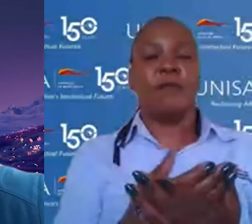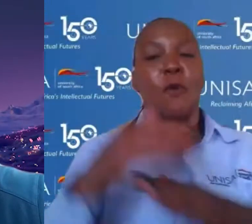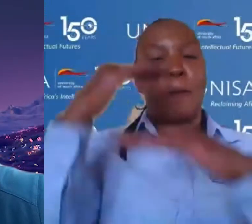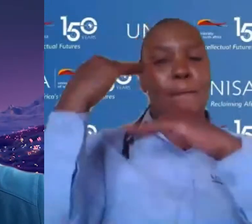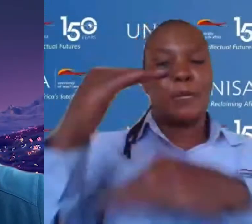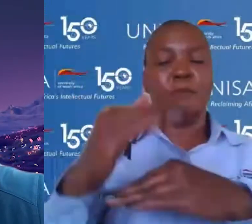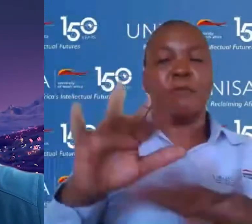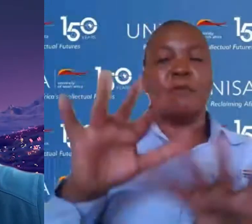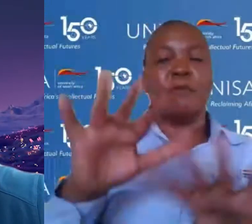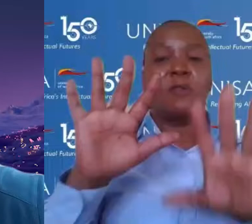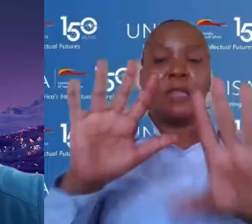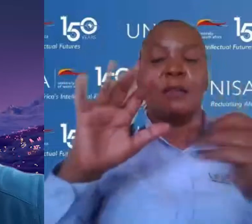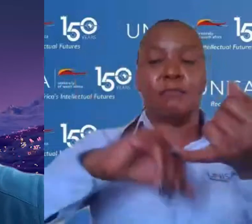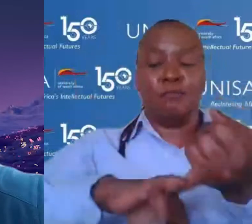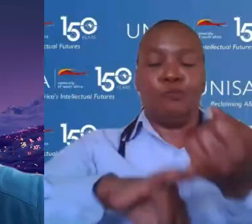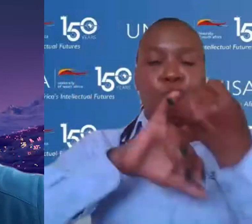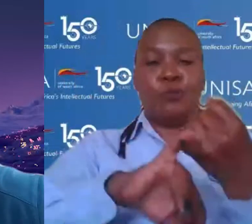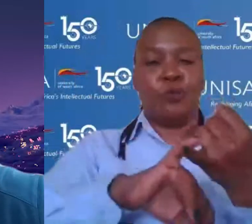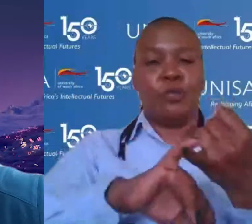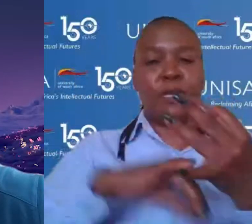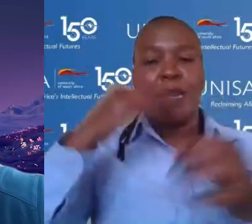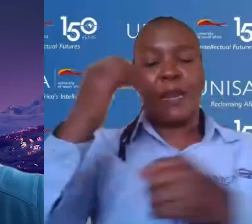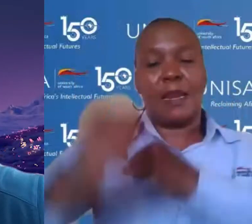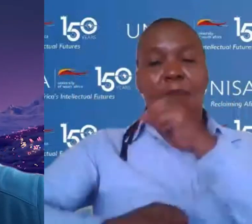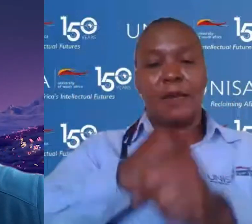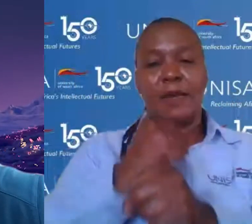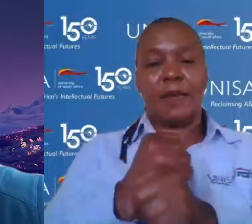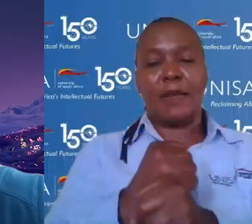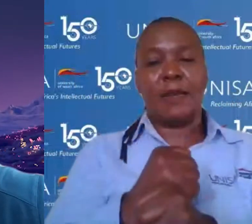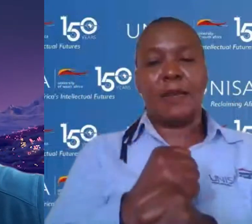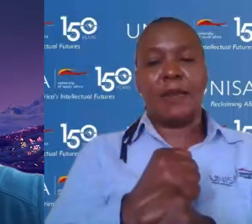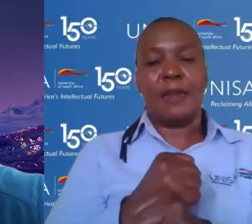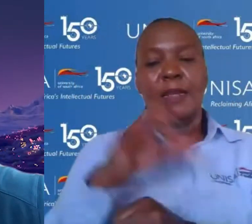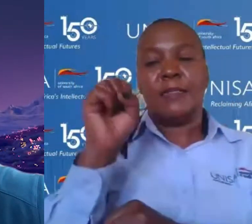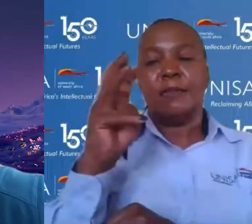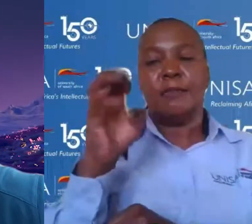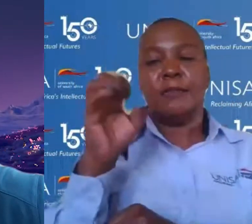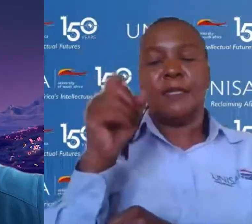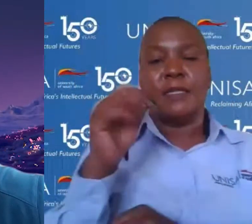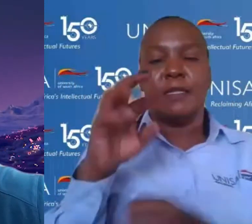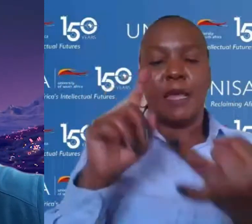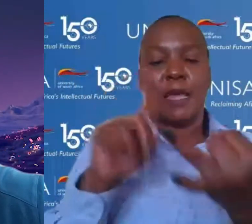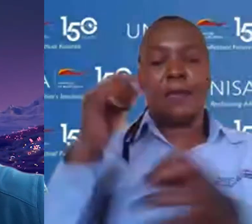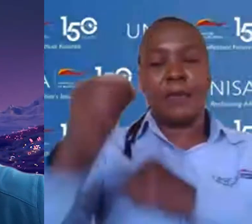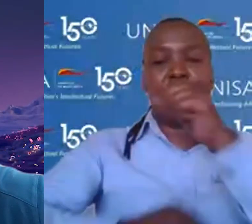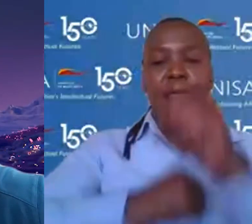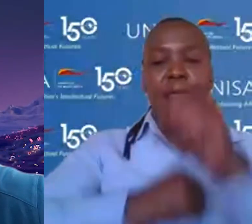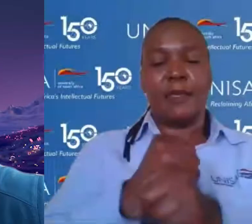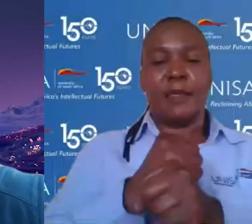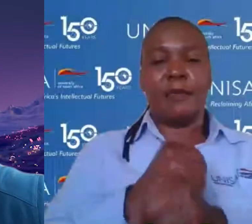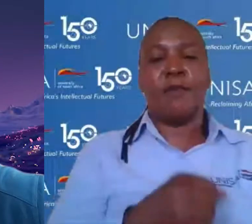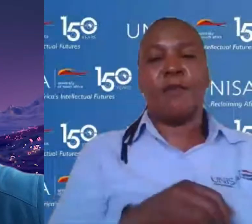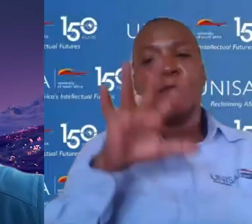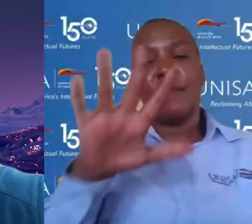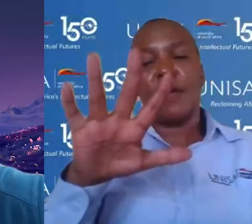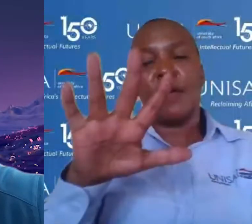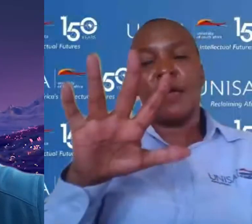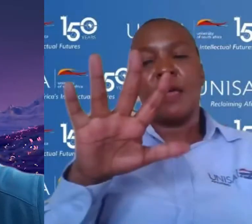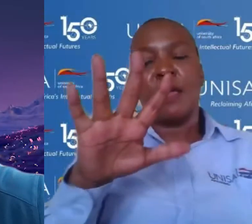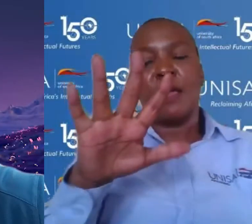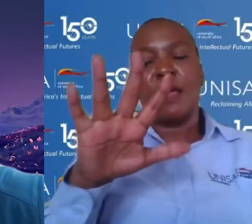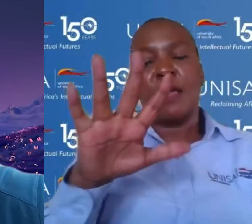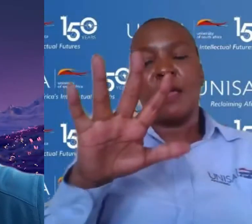modules, combination of semester and year modules, or 5 semester modules in the first